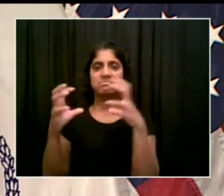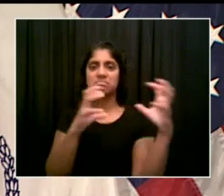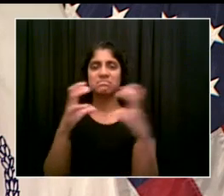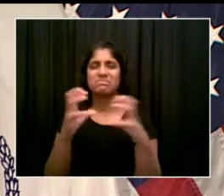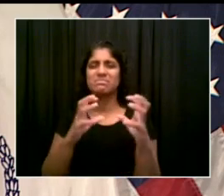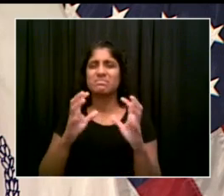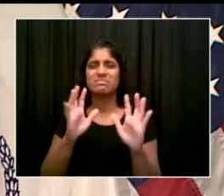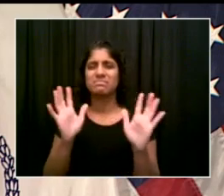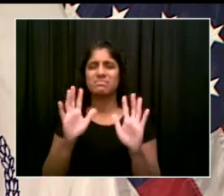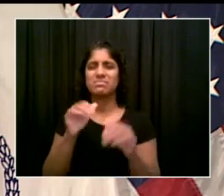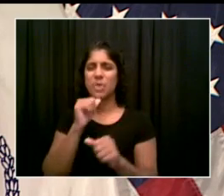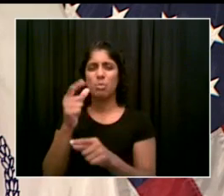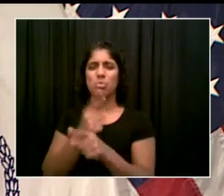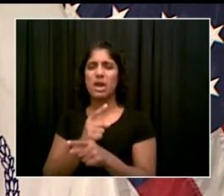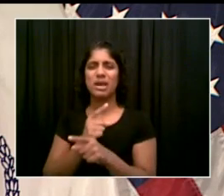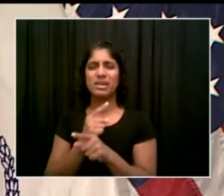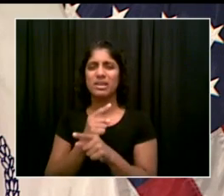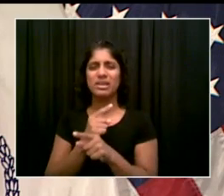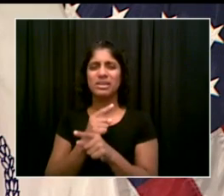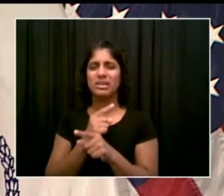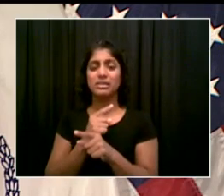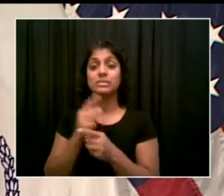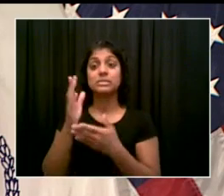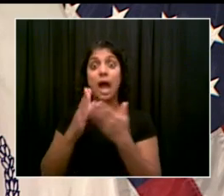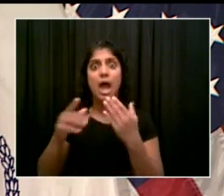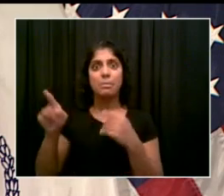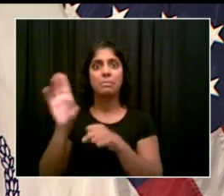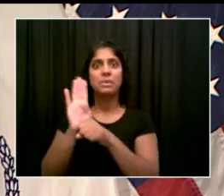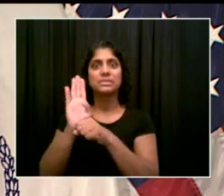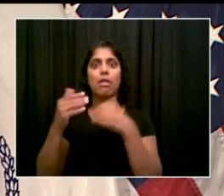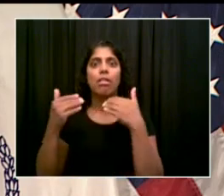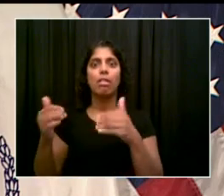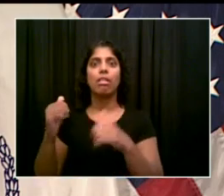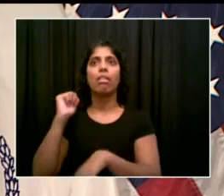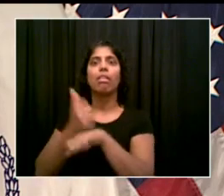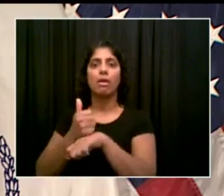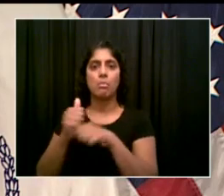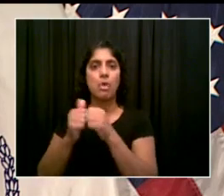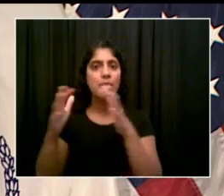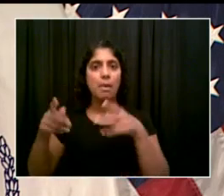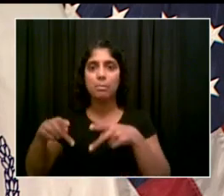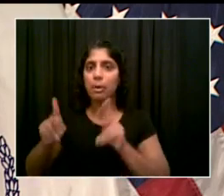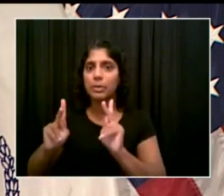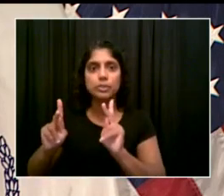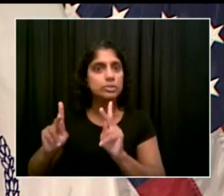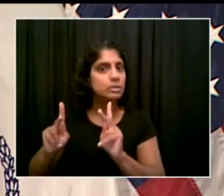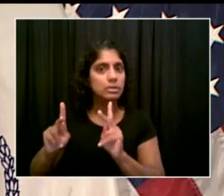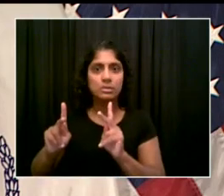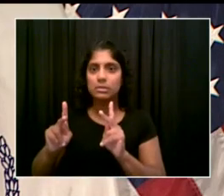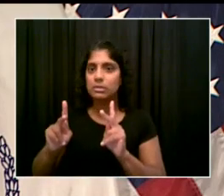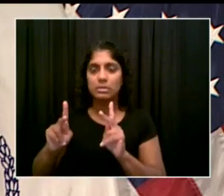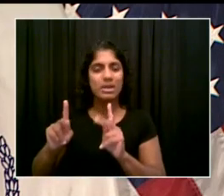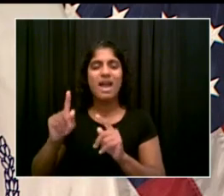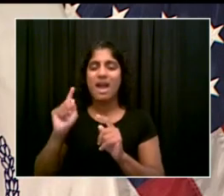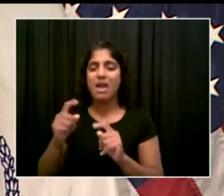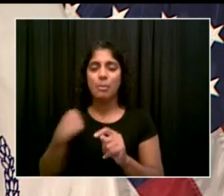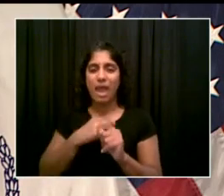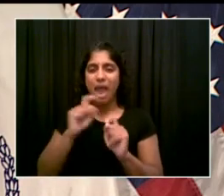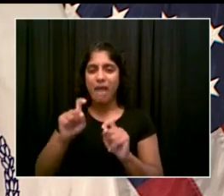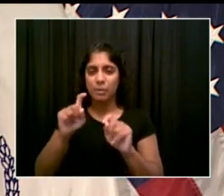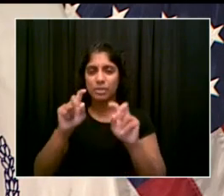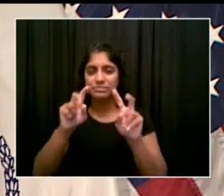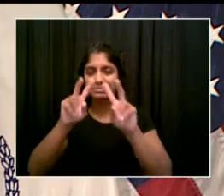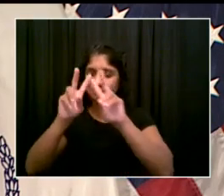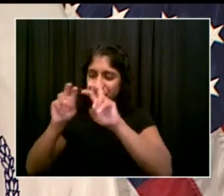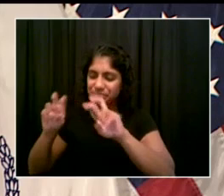They struggled before COVID. They struggled more during COVID. We're trying to help them. The last thing they need is illegal competition. If someone's